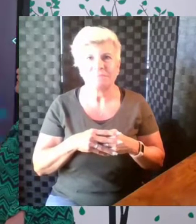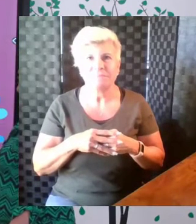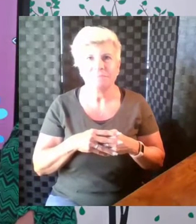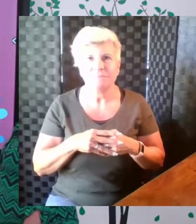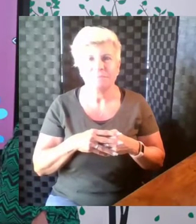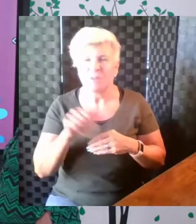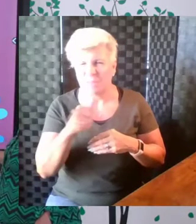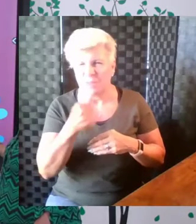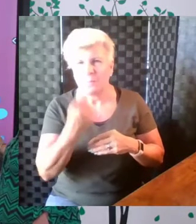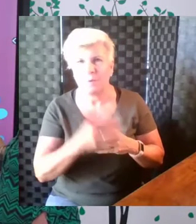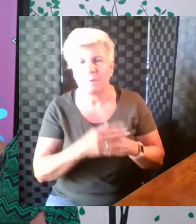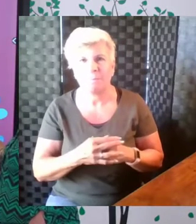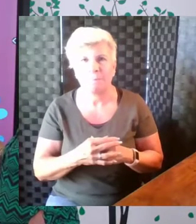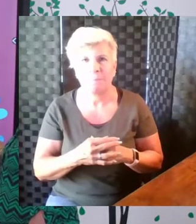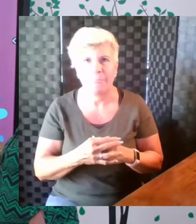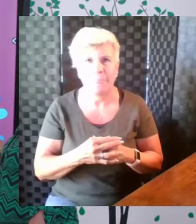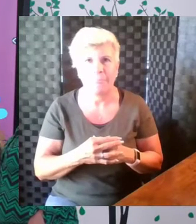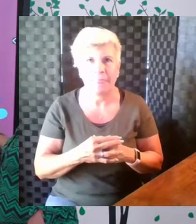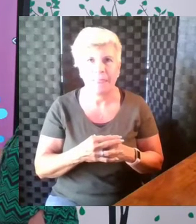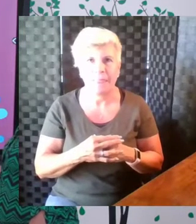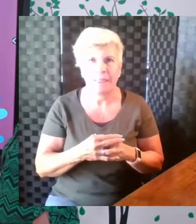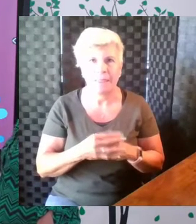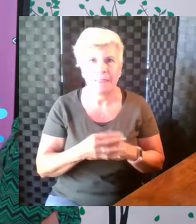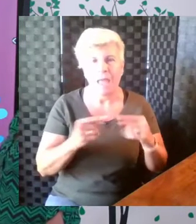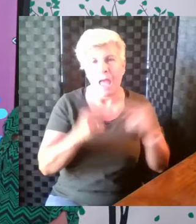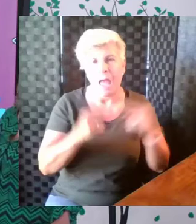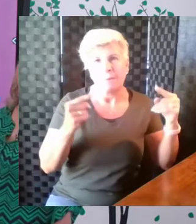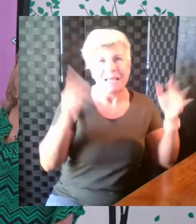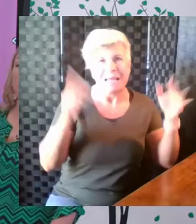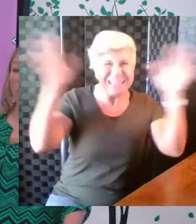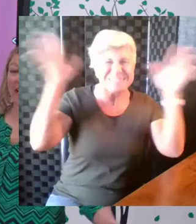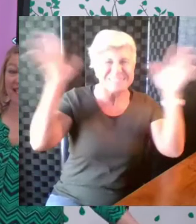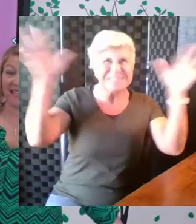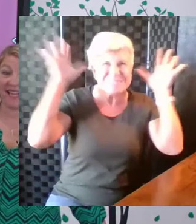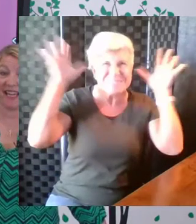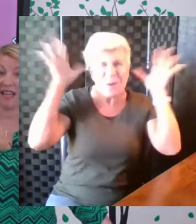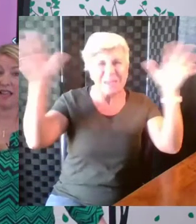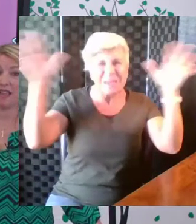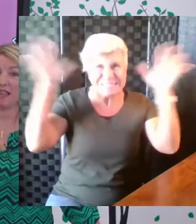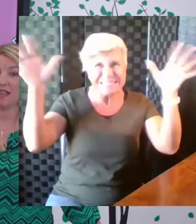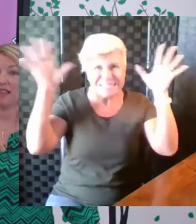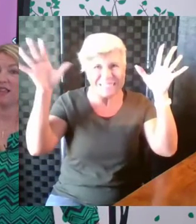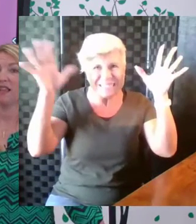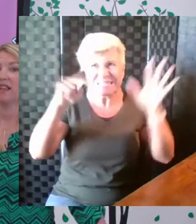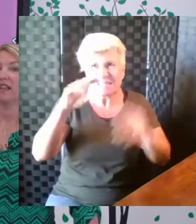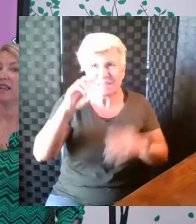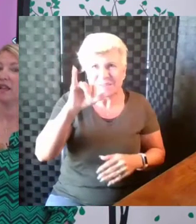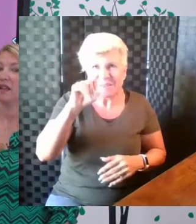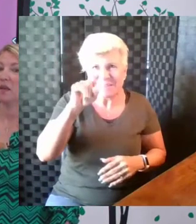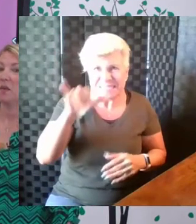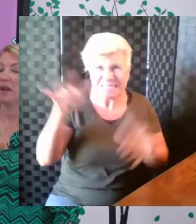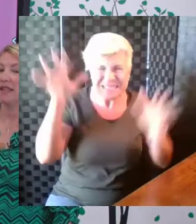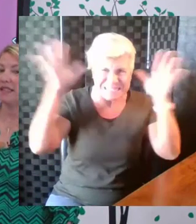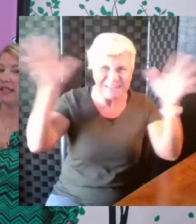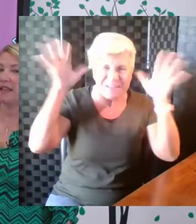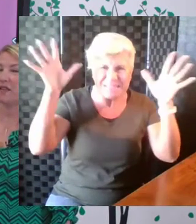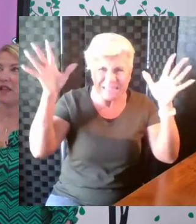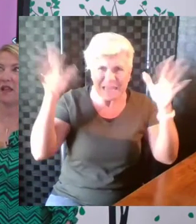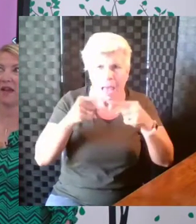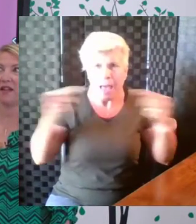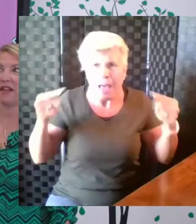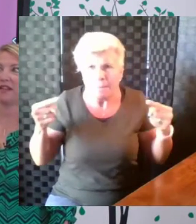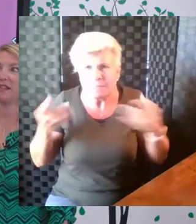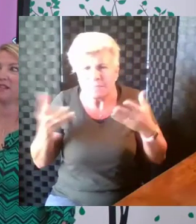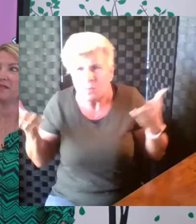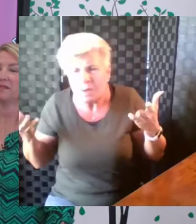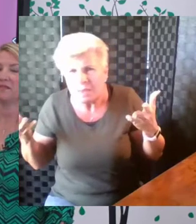Let's try another one. The opposite of noisy, what is it?